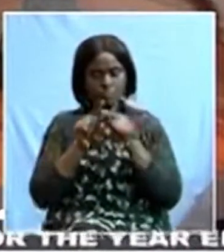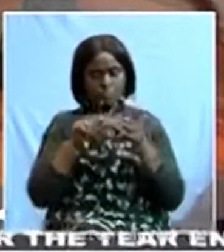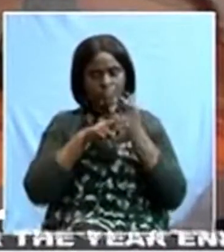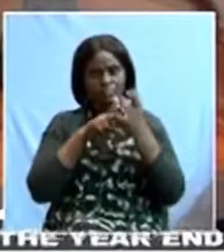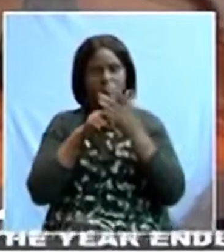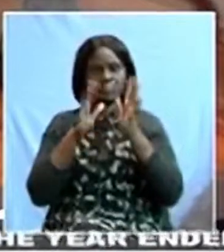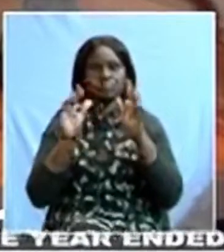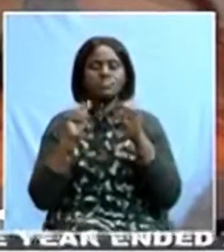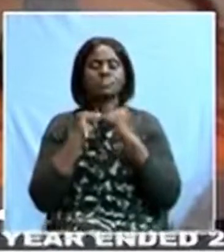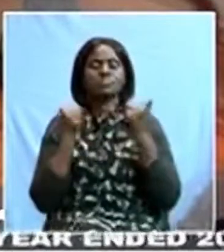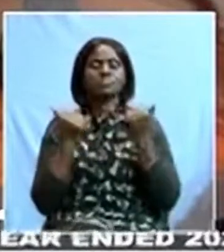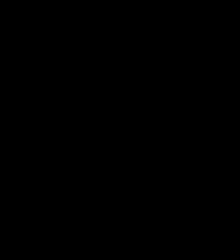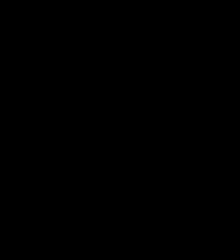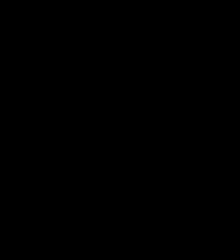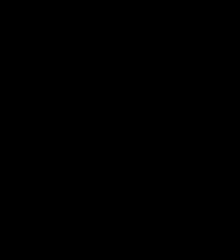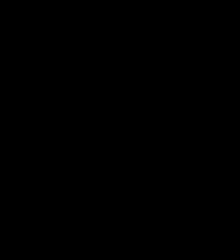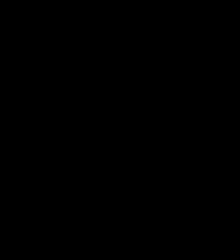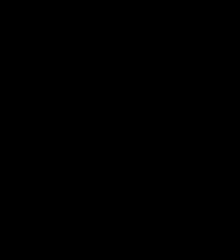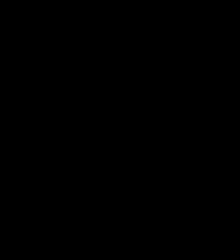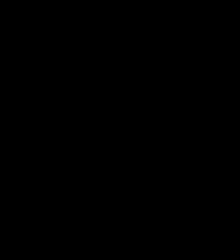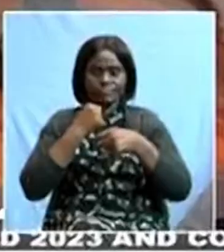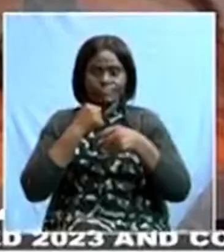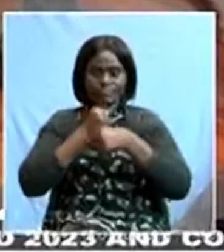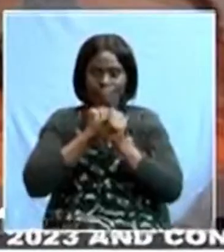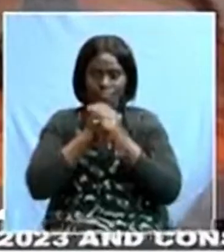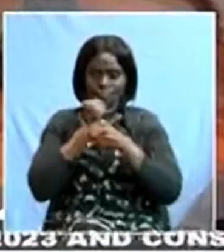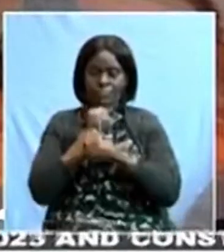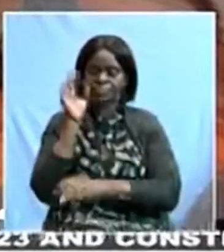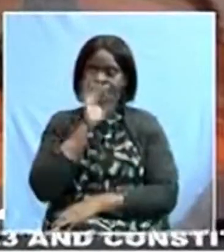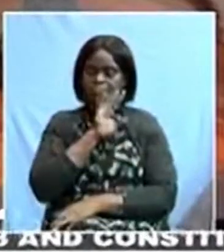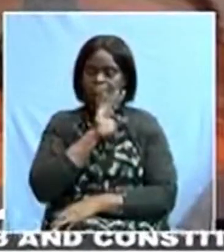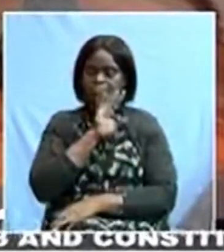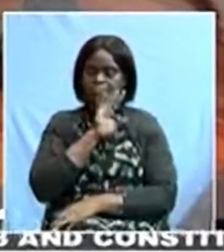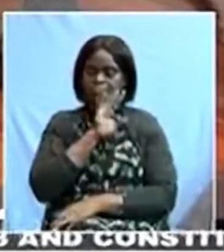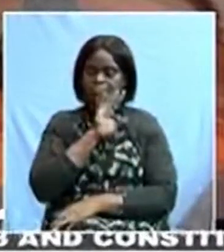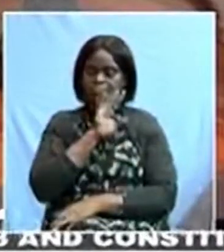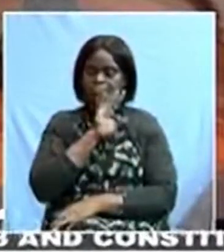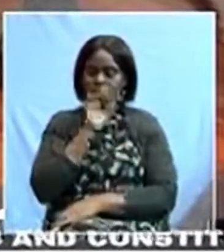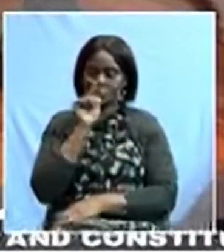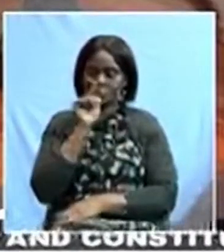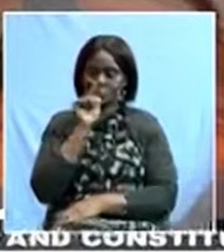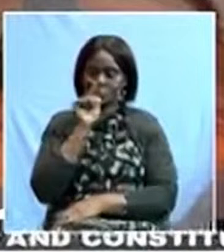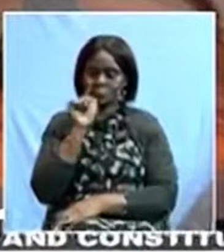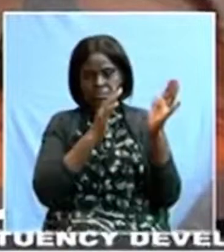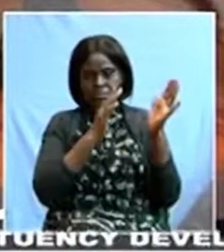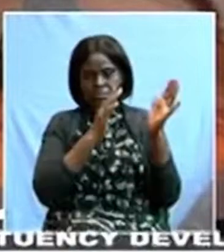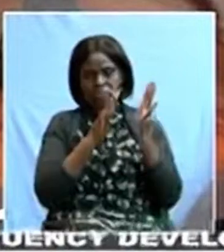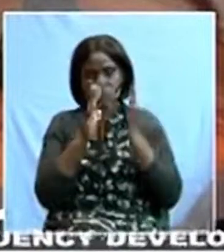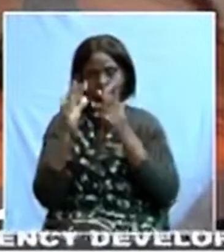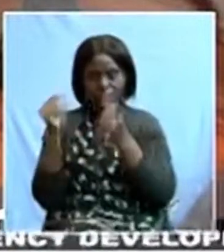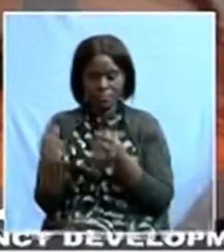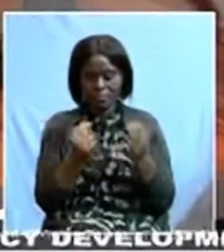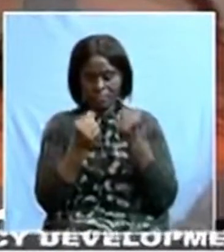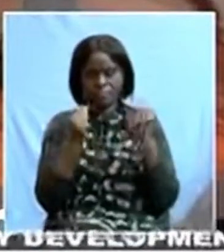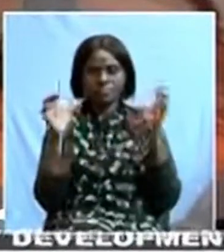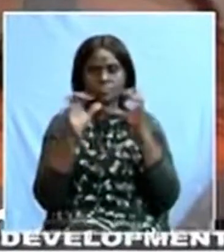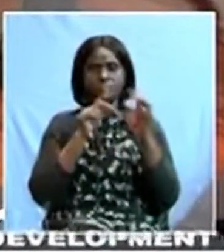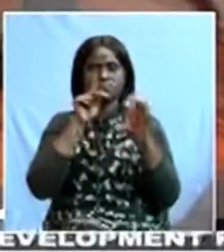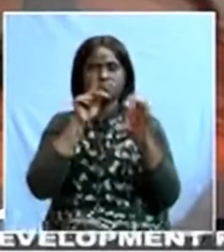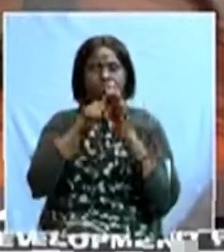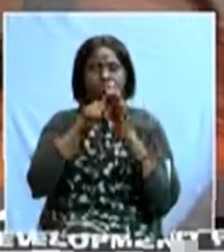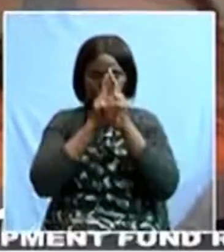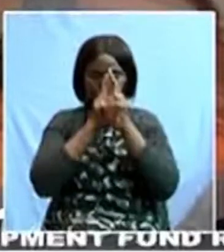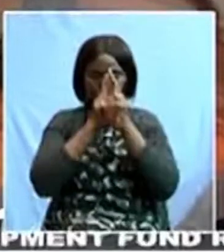transporters associations have been established in in order to strengthen community